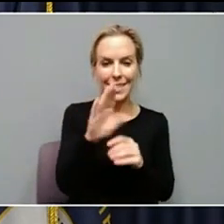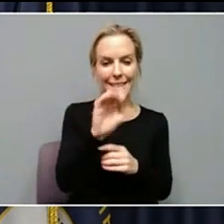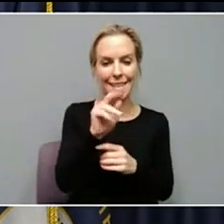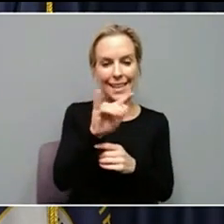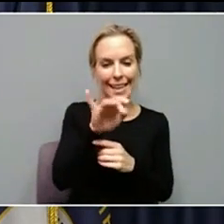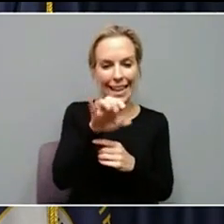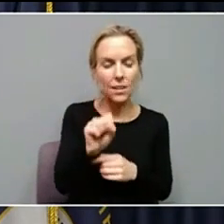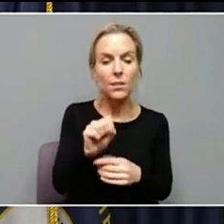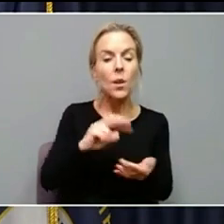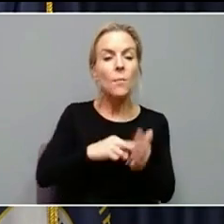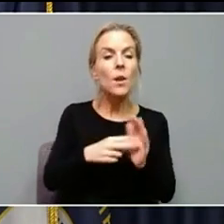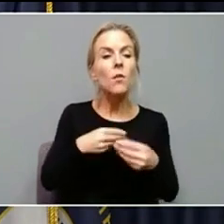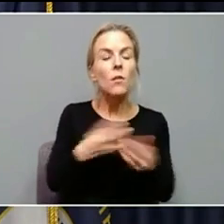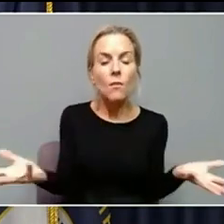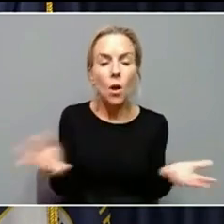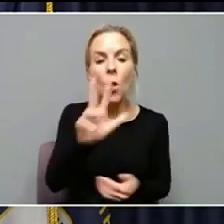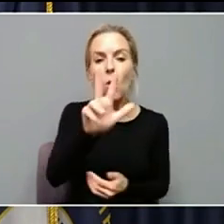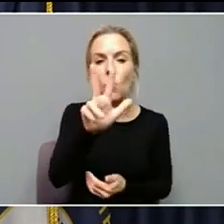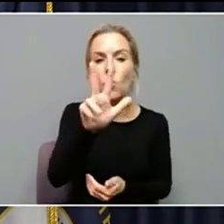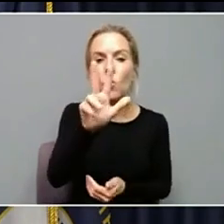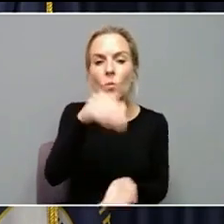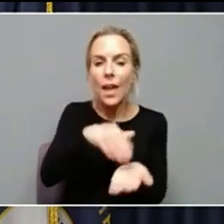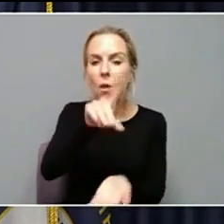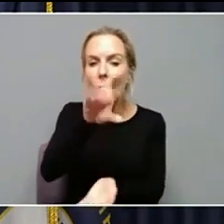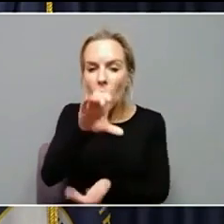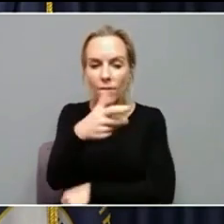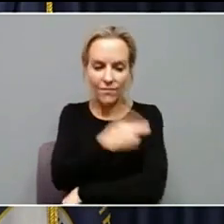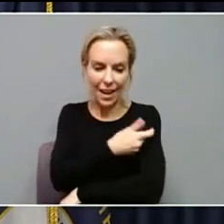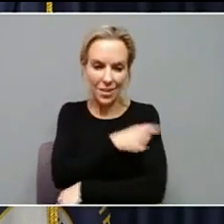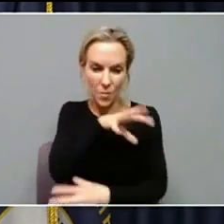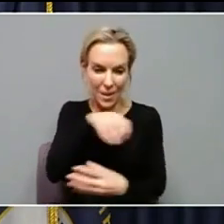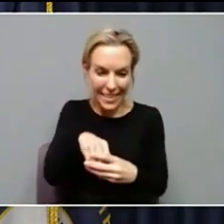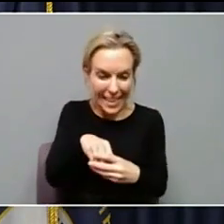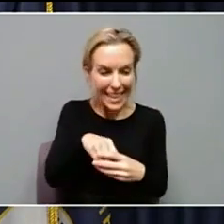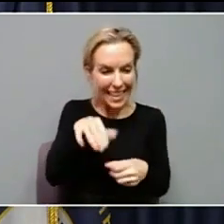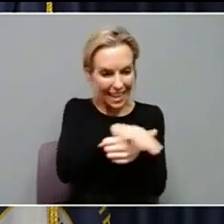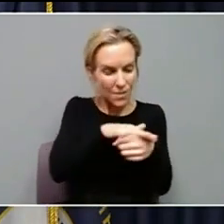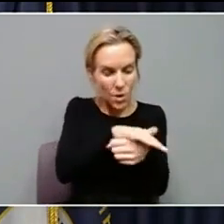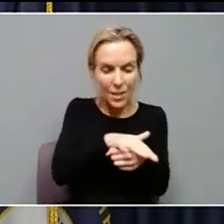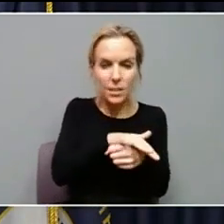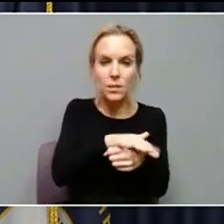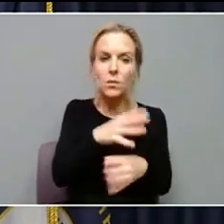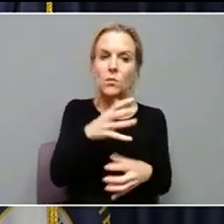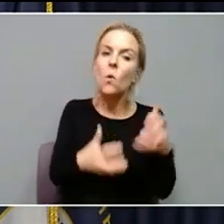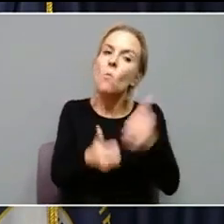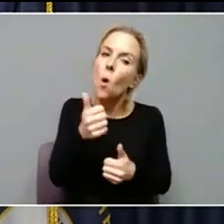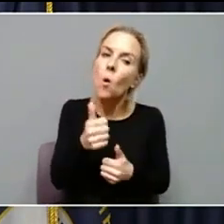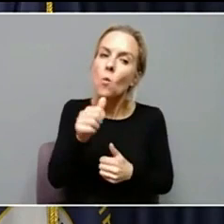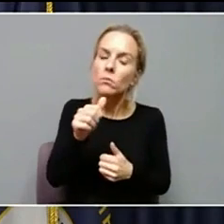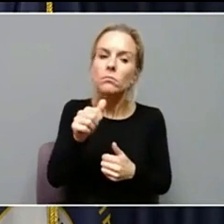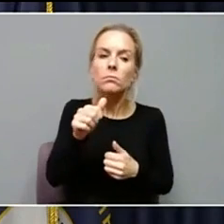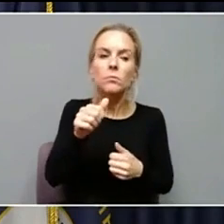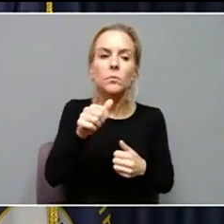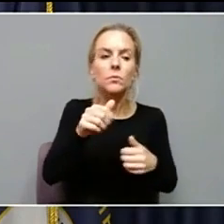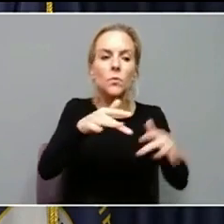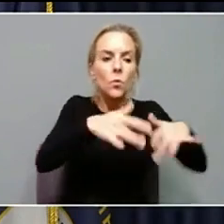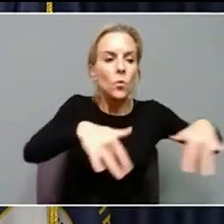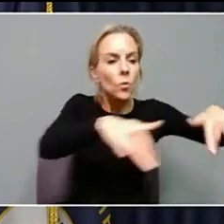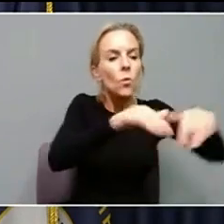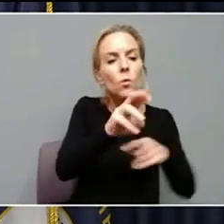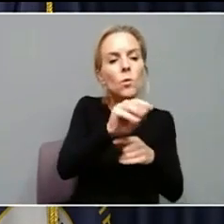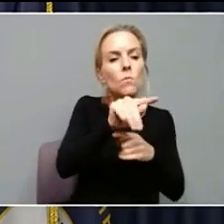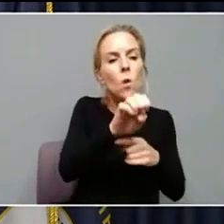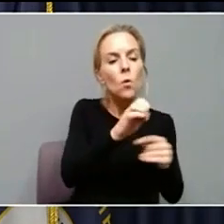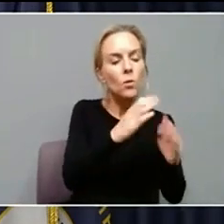3,100 vaccinations in these communities, in these mostly remote communities. They participated in